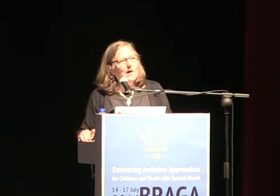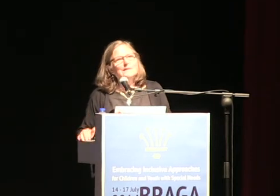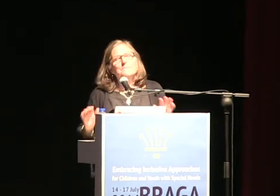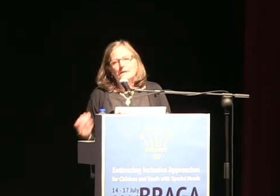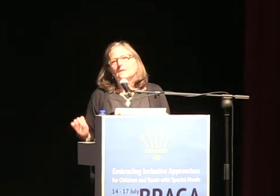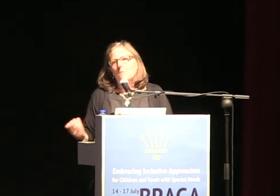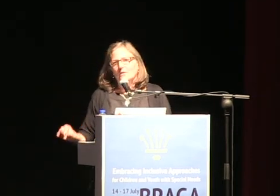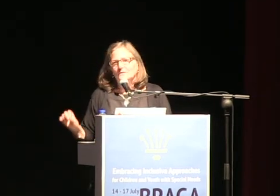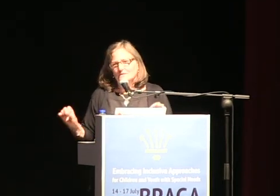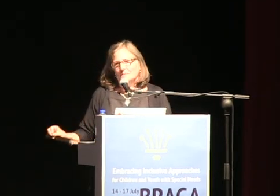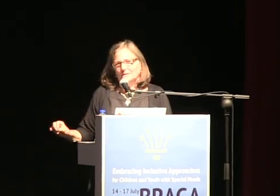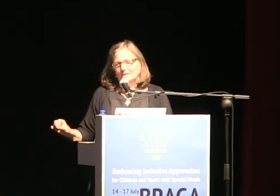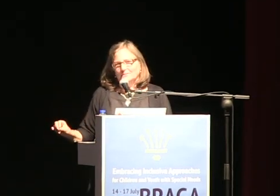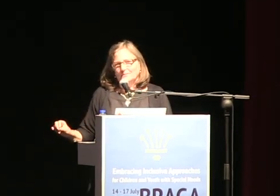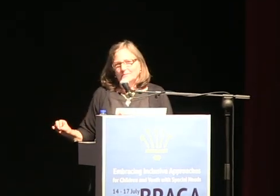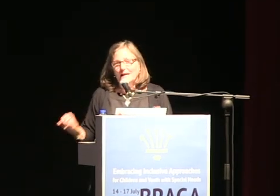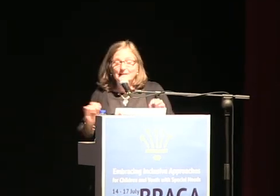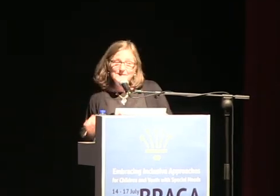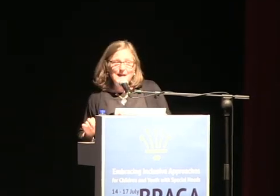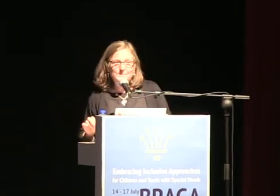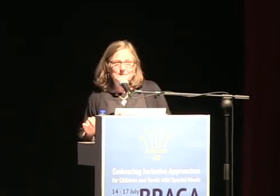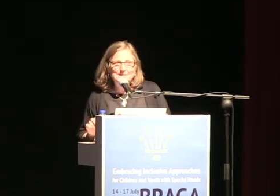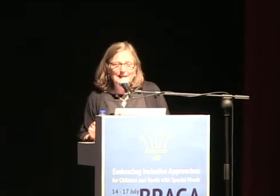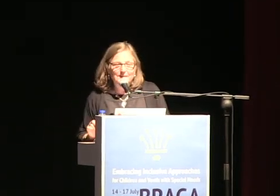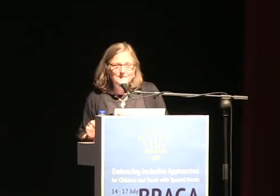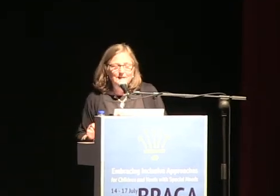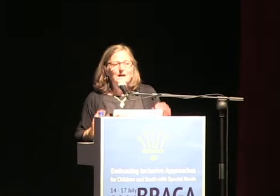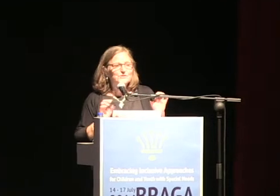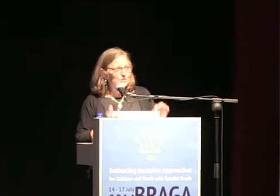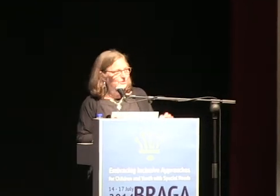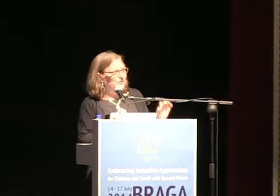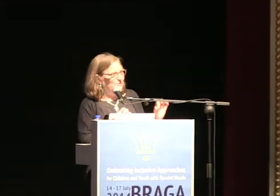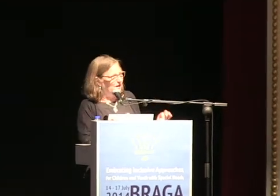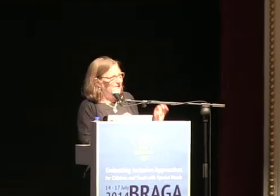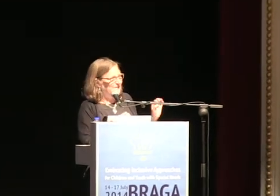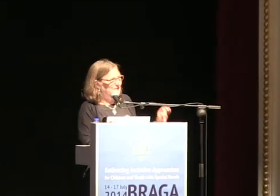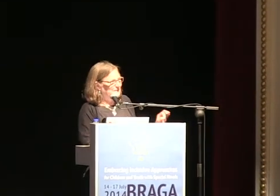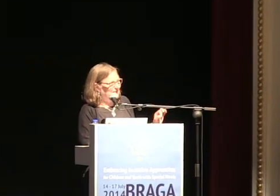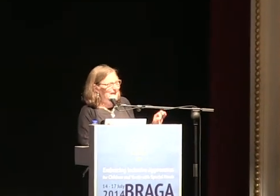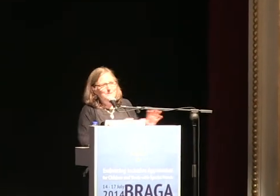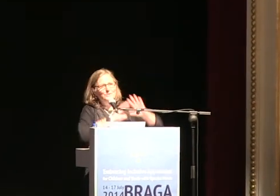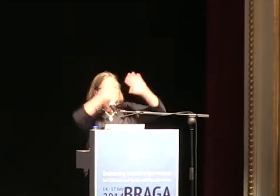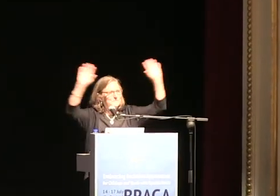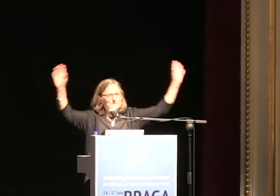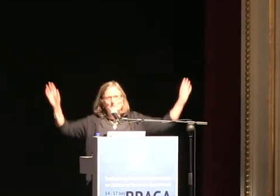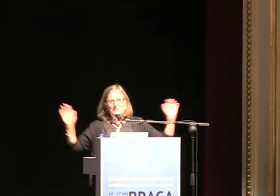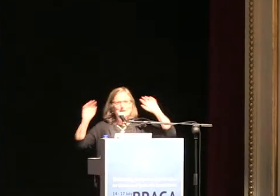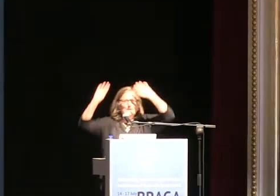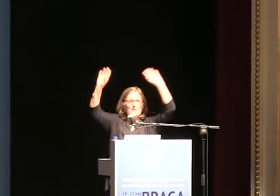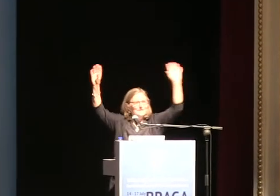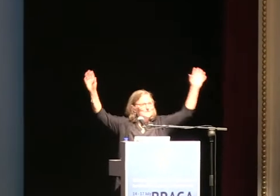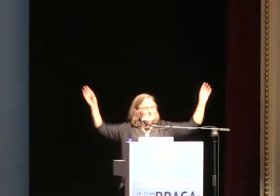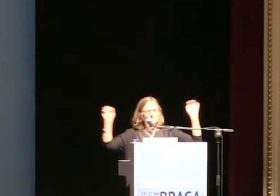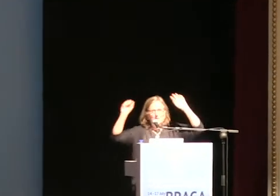we call a medical model of disability and accepts instead a social model of disability. How many of you are familiar with